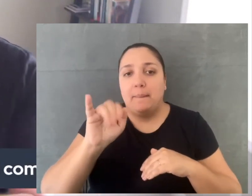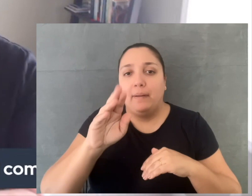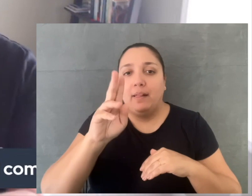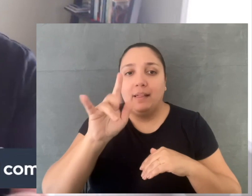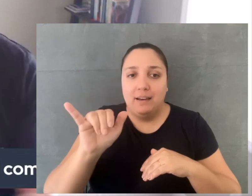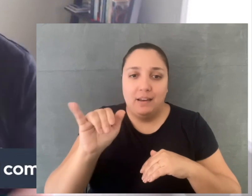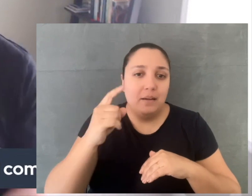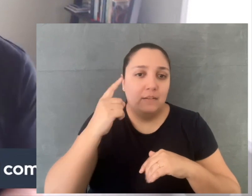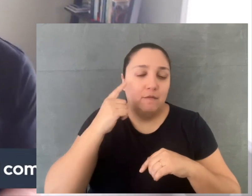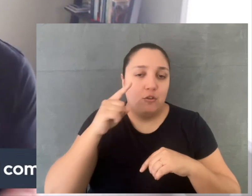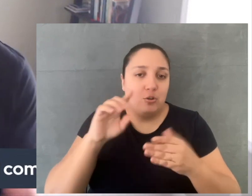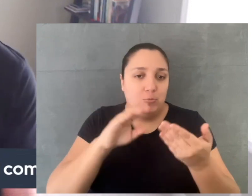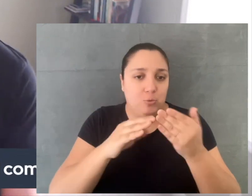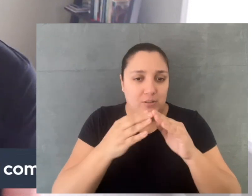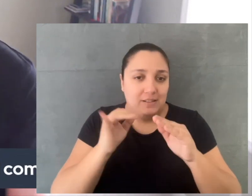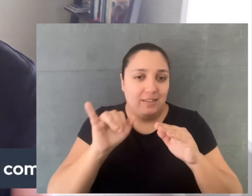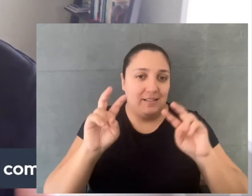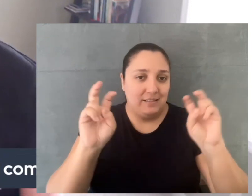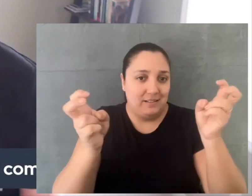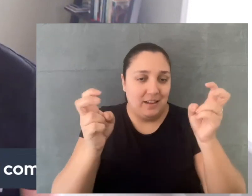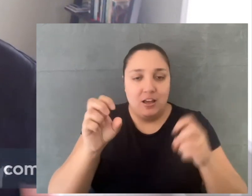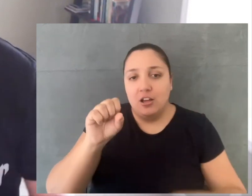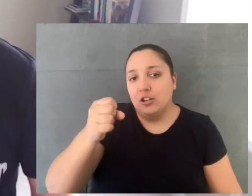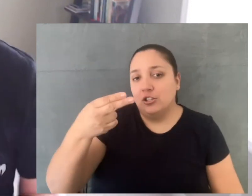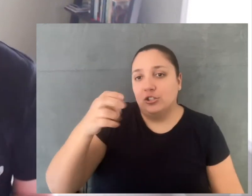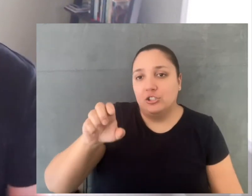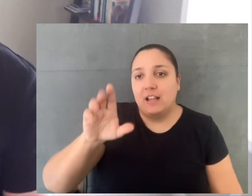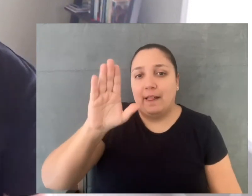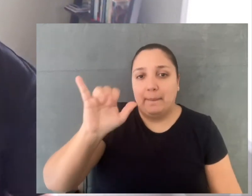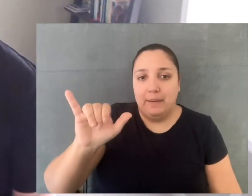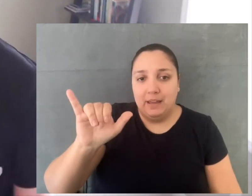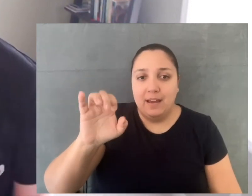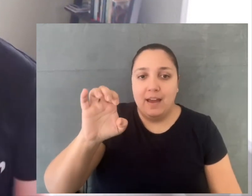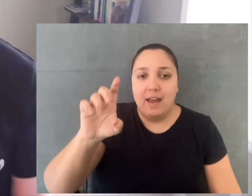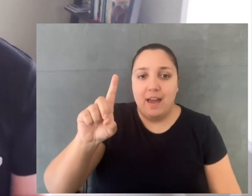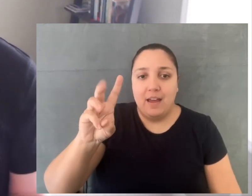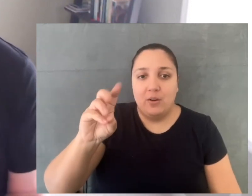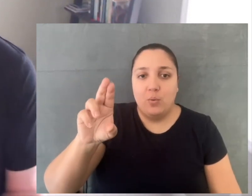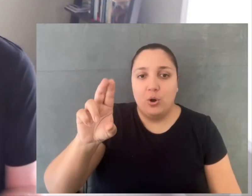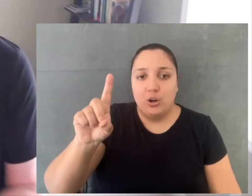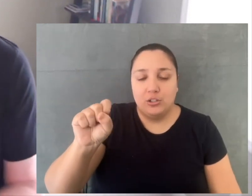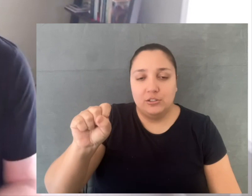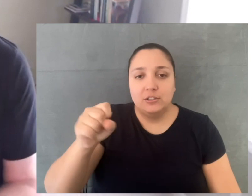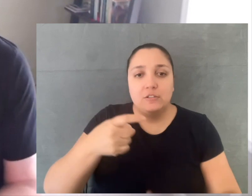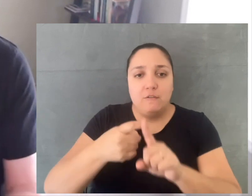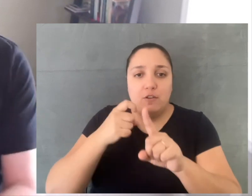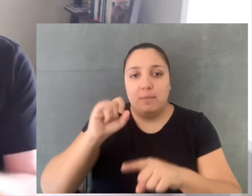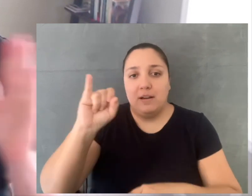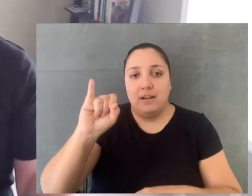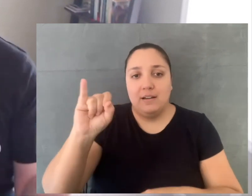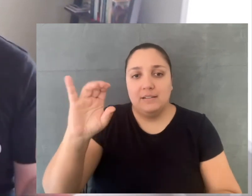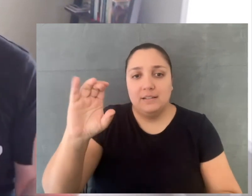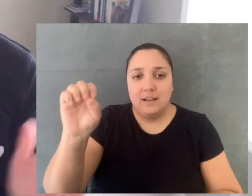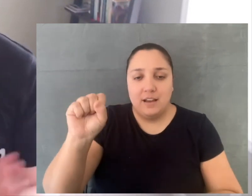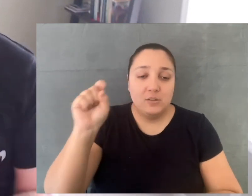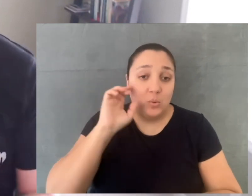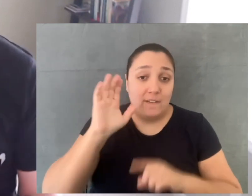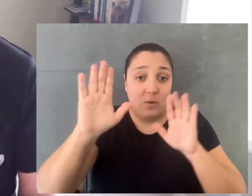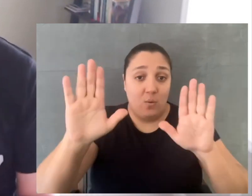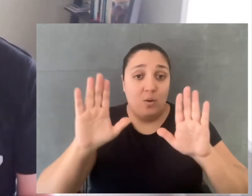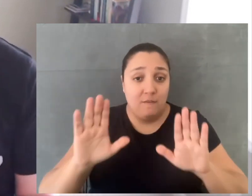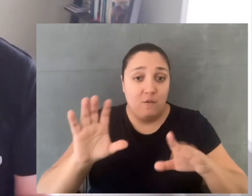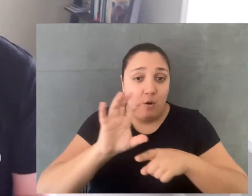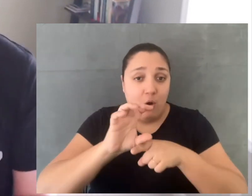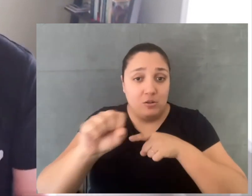today's topic with my guest, Shelby Edwards from Inclusive Communication Services. And we're going to have an awesome conversation about